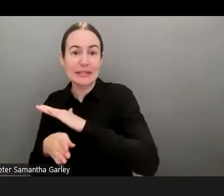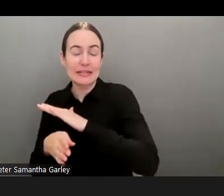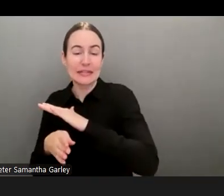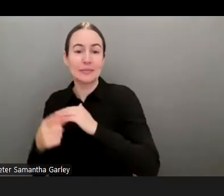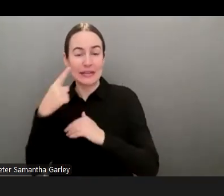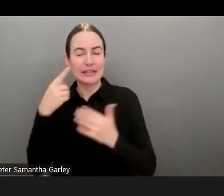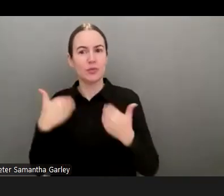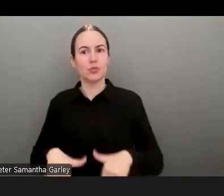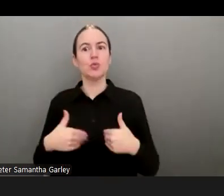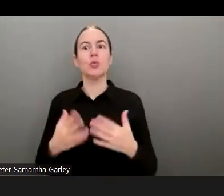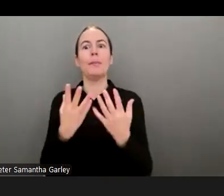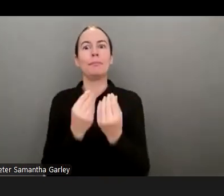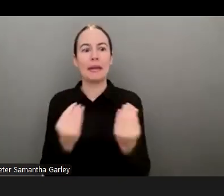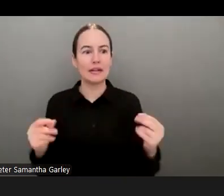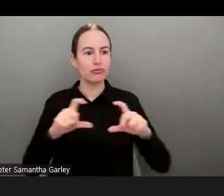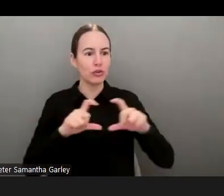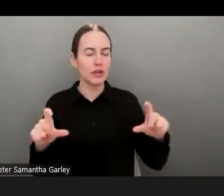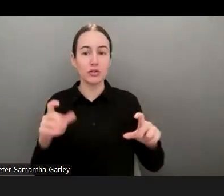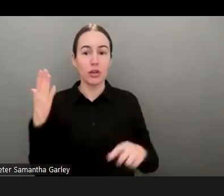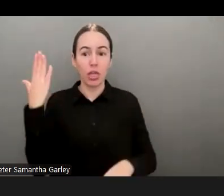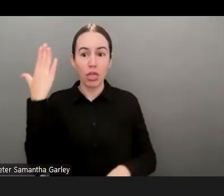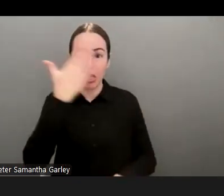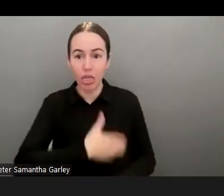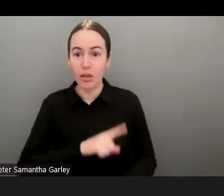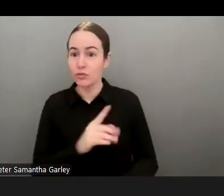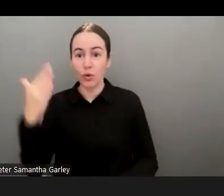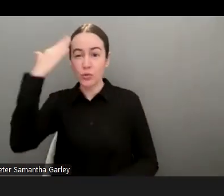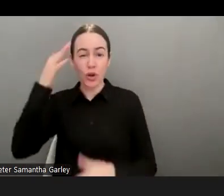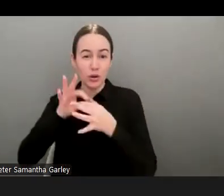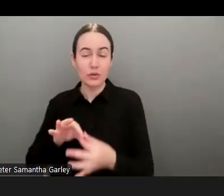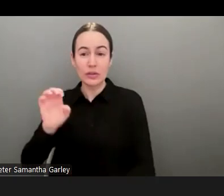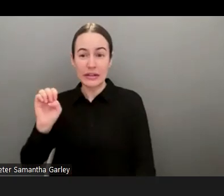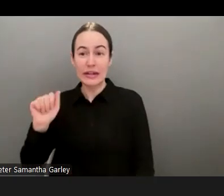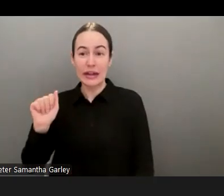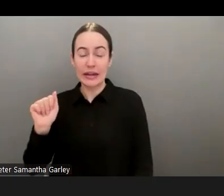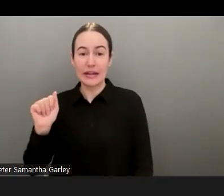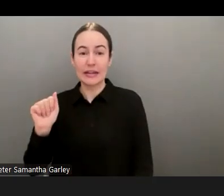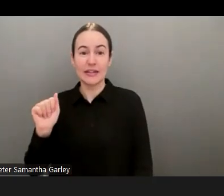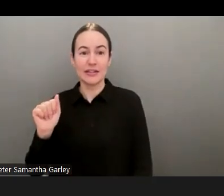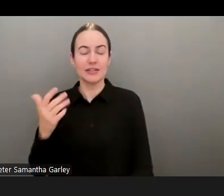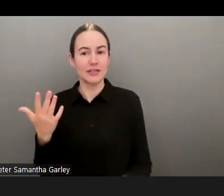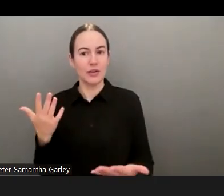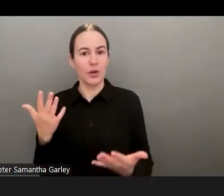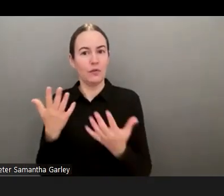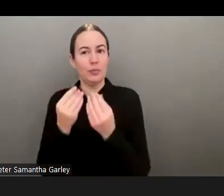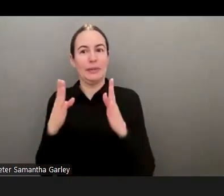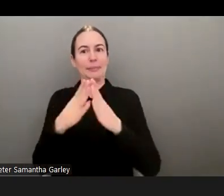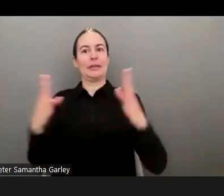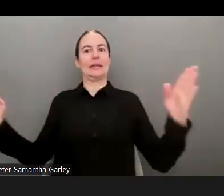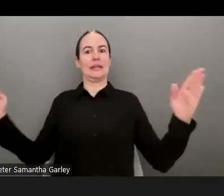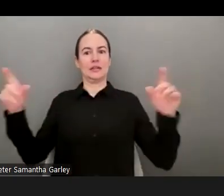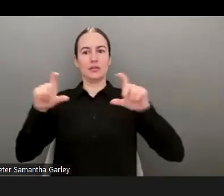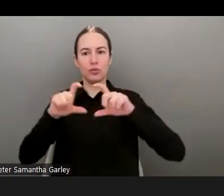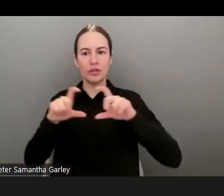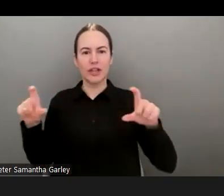organizations that haven't heard about the Act yet, and it's soon coming up. So all the big organizations, I think, in many sectors, they actually are already